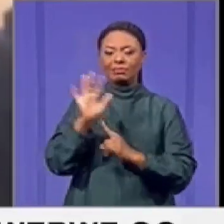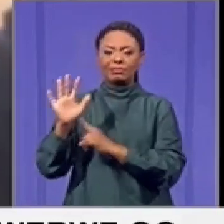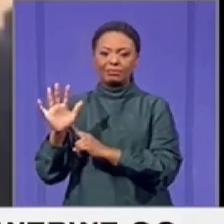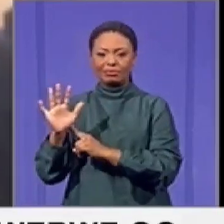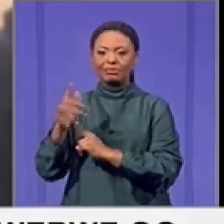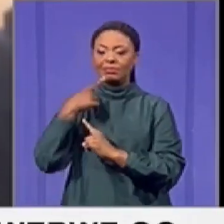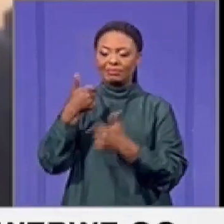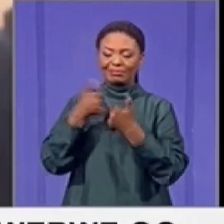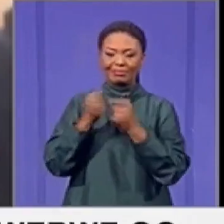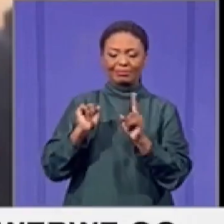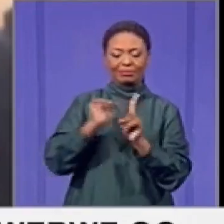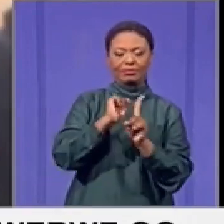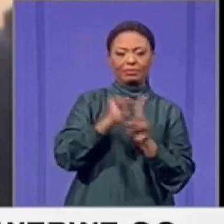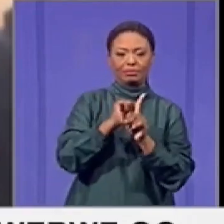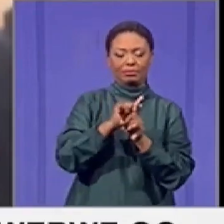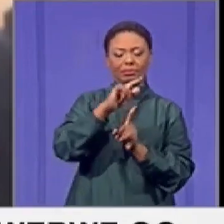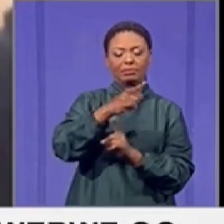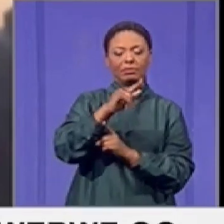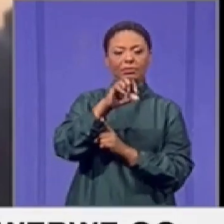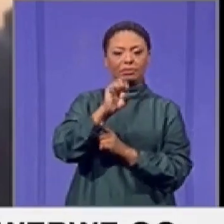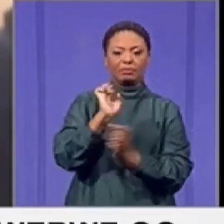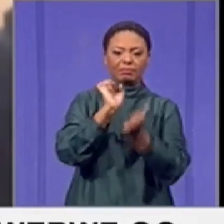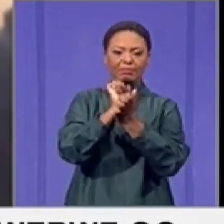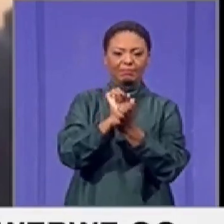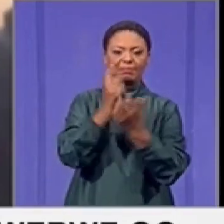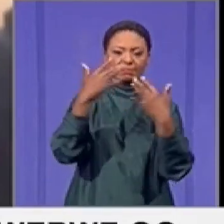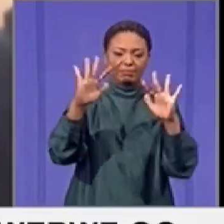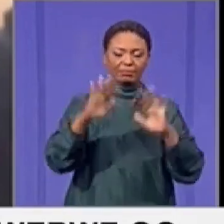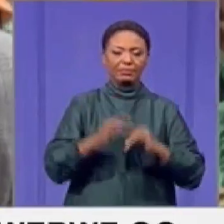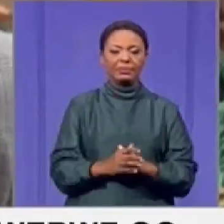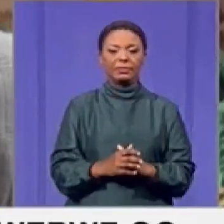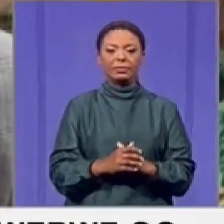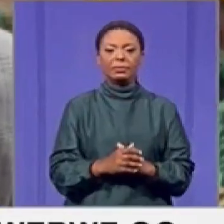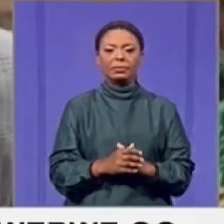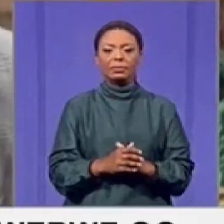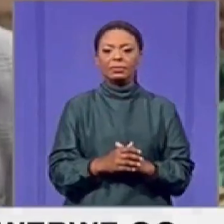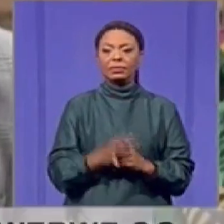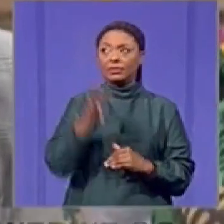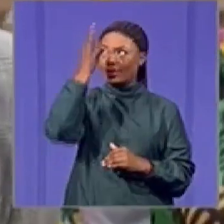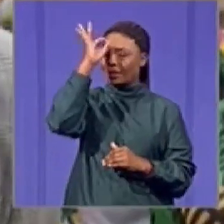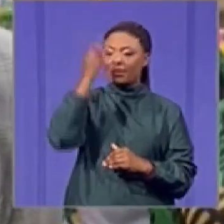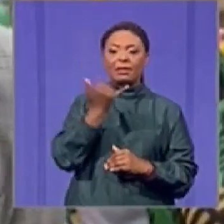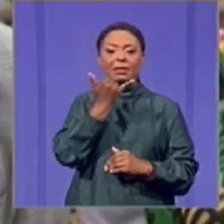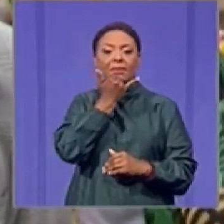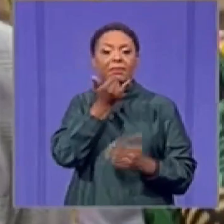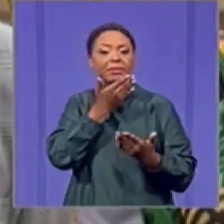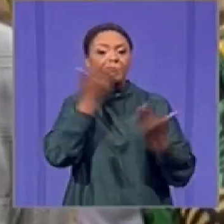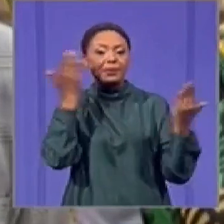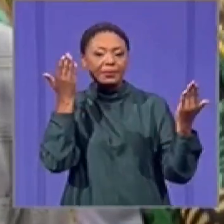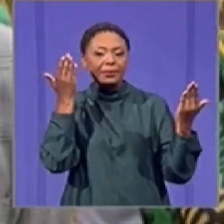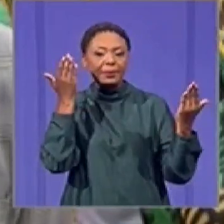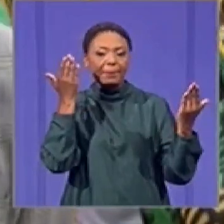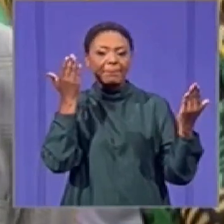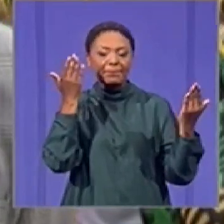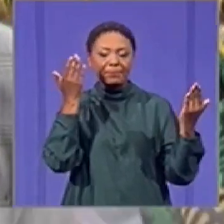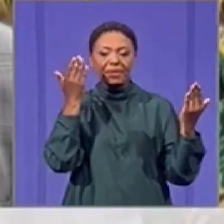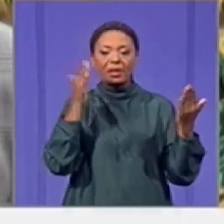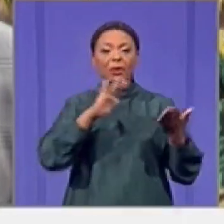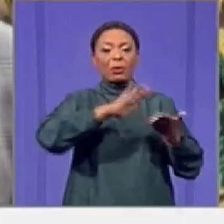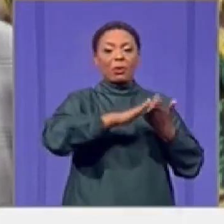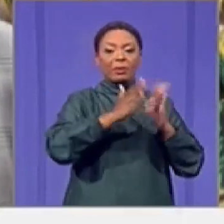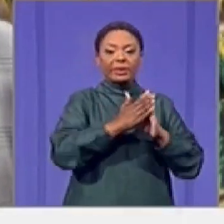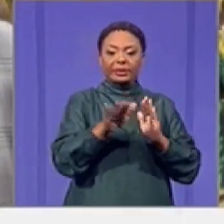dumelwang le molekane wa ga Philisiwe o tshwerwe. As government, we are not happy. At least the community